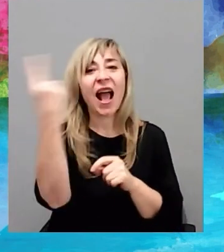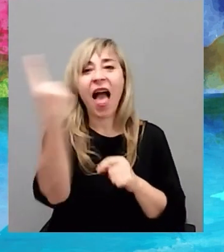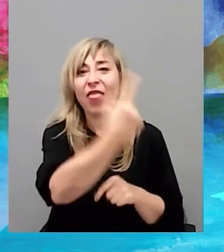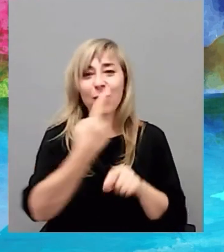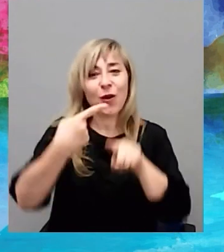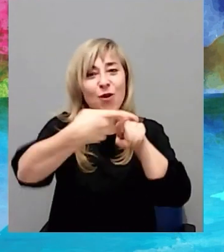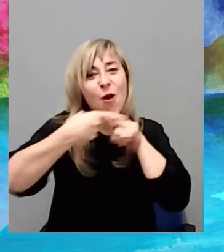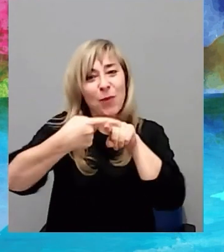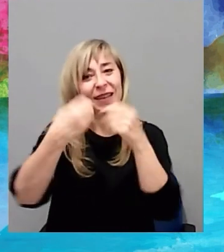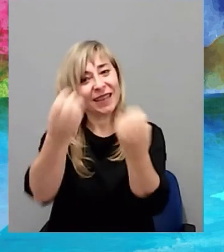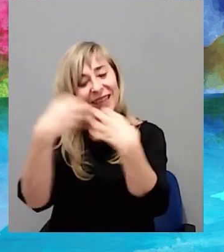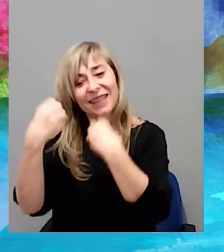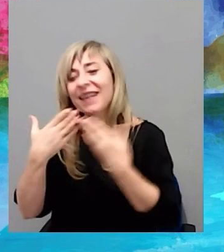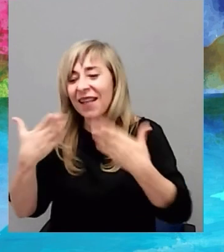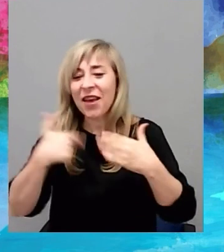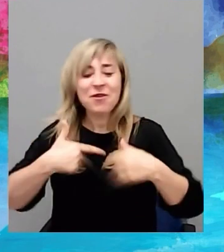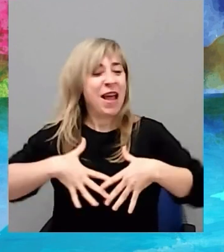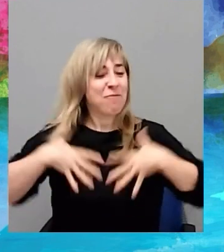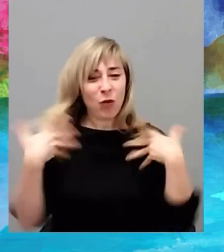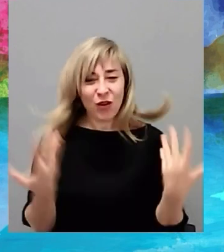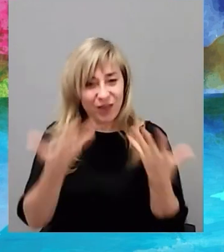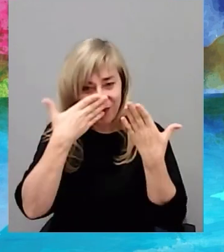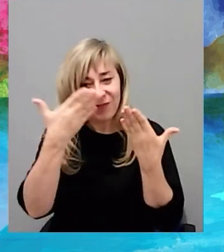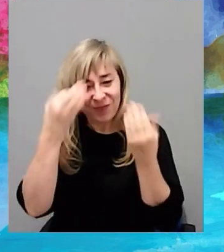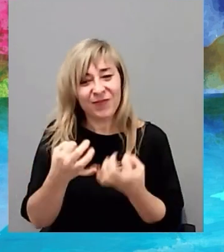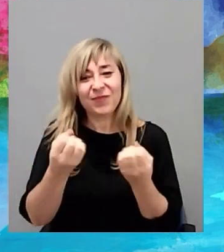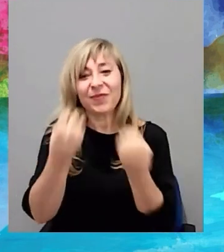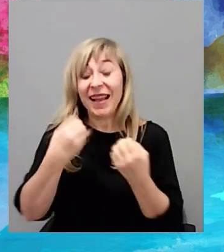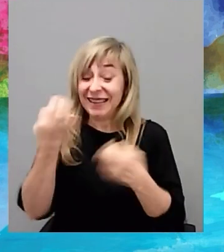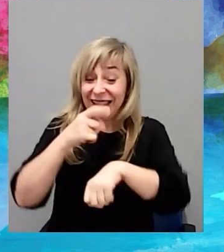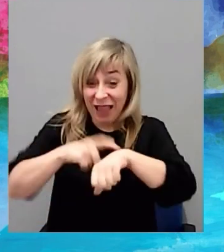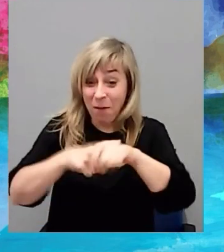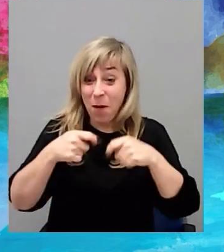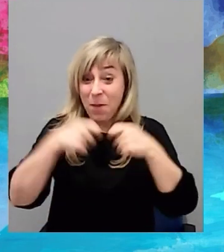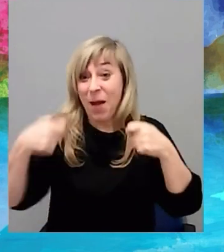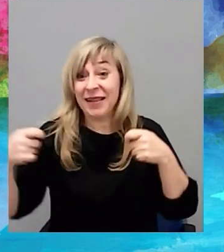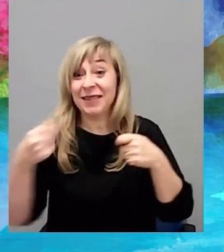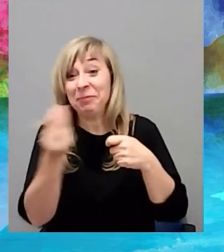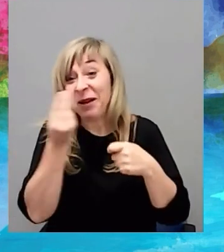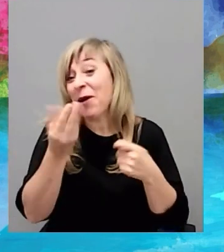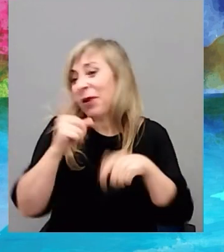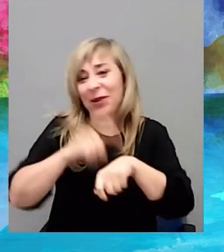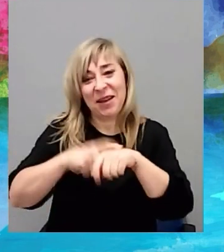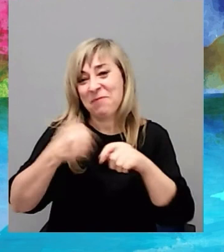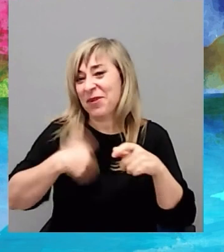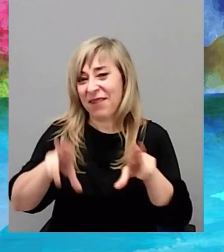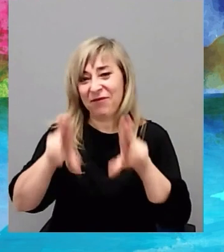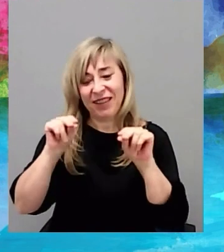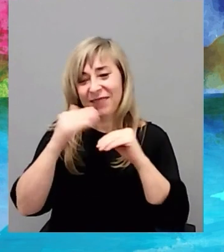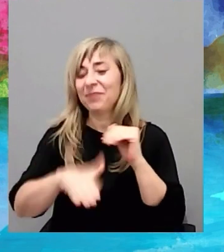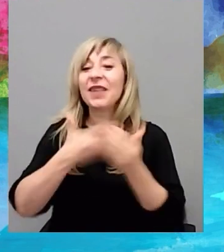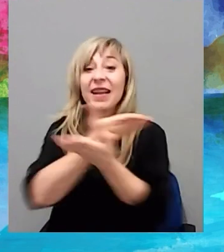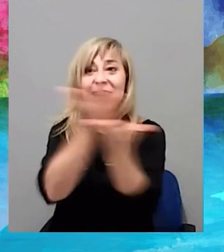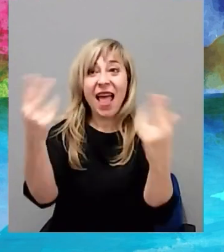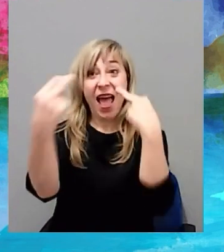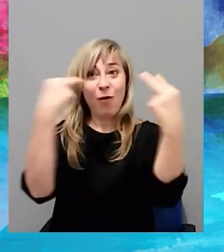the time is out. Thanks to the audience for the attention and the interest. And finally, thanks to Fundación Once for